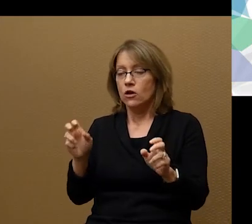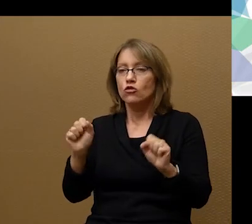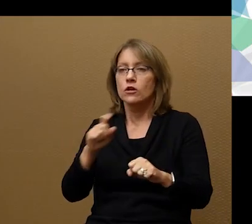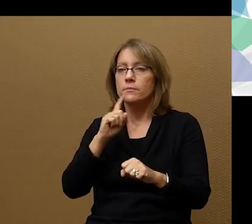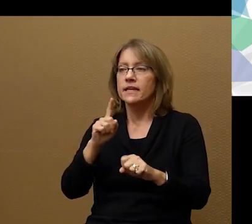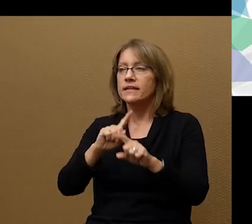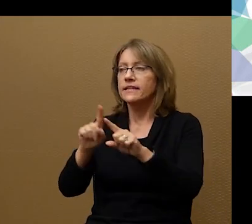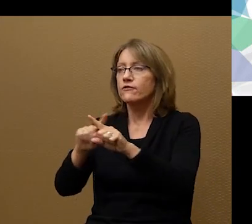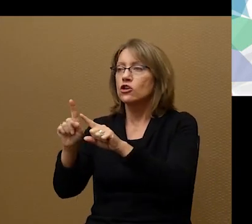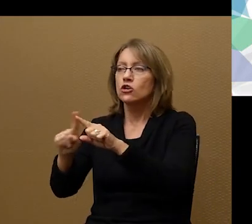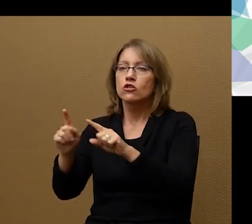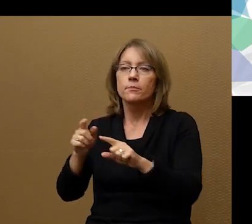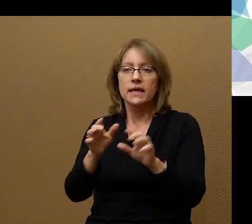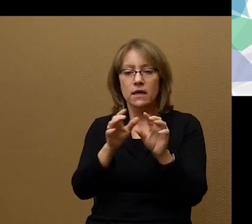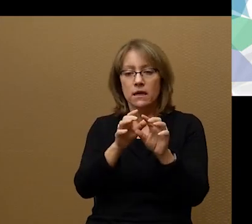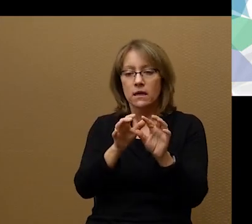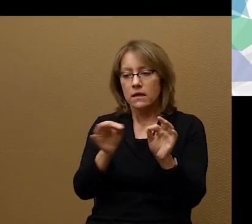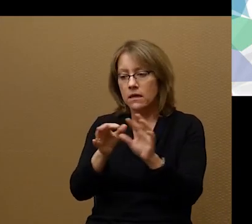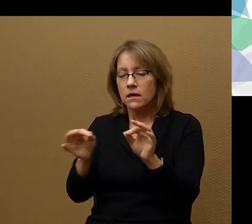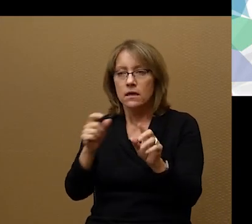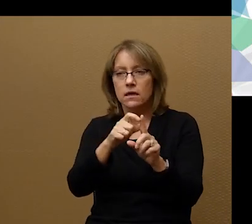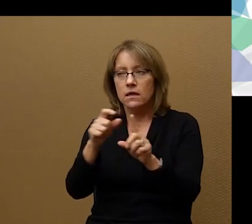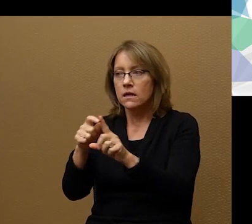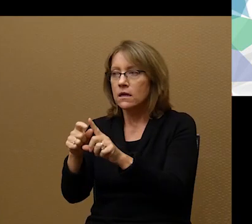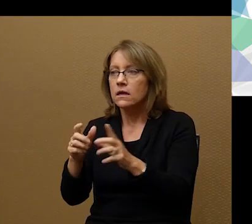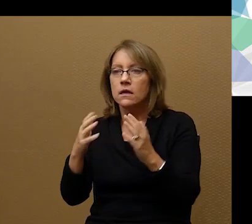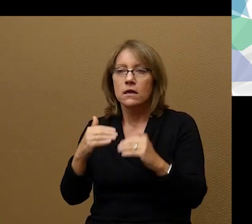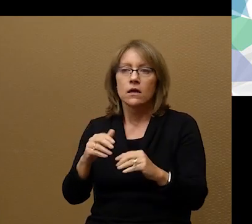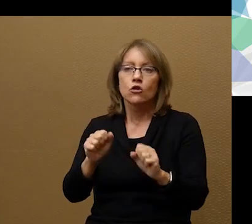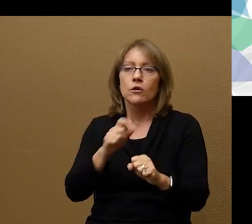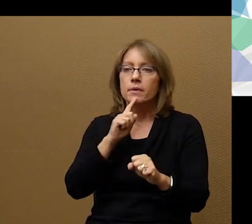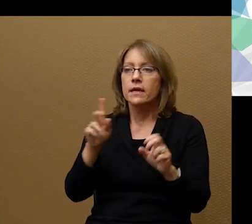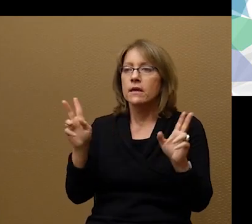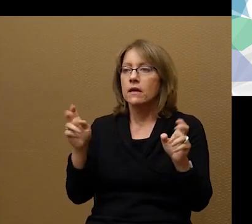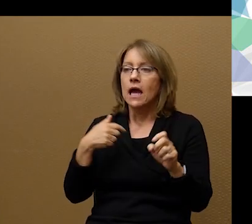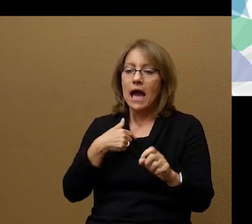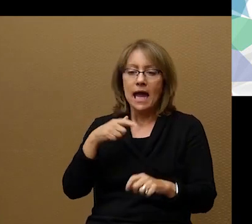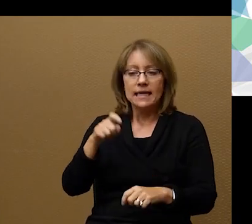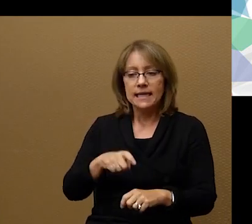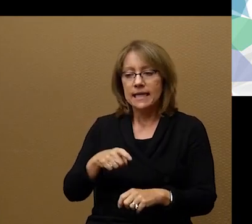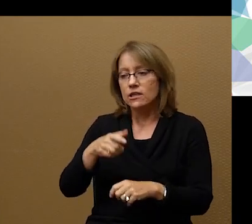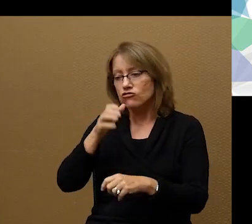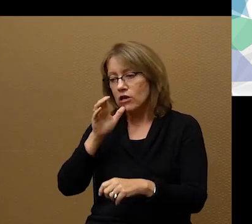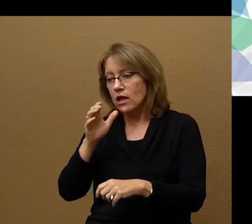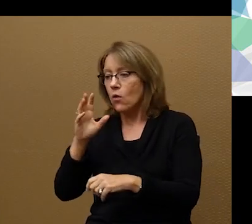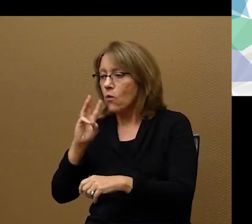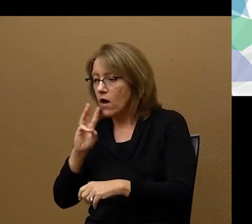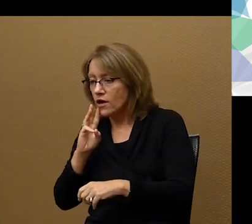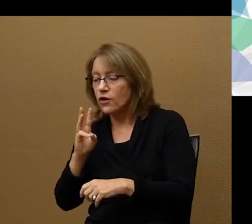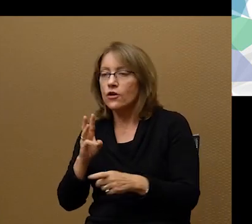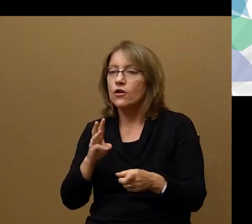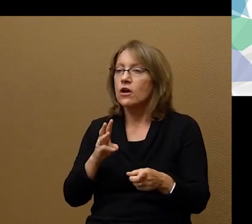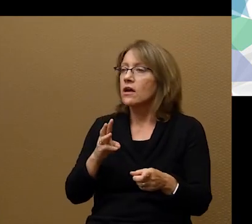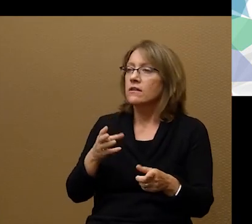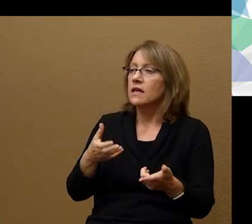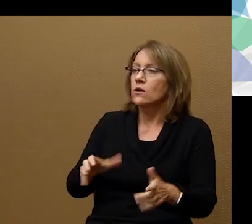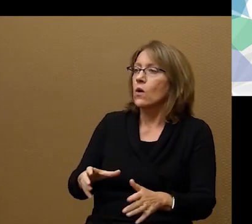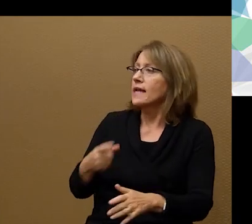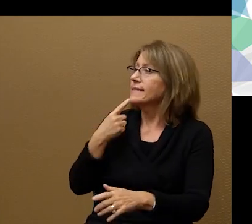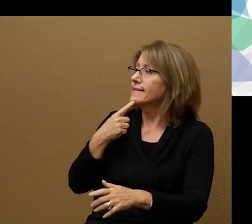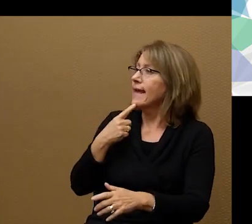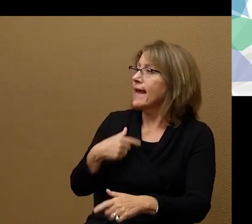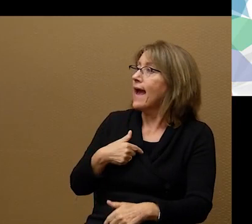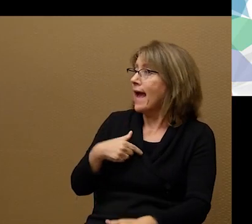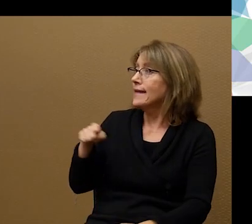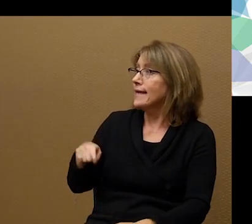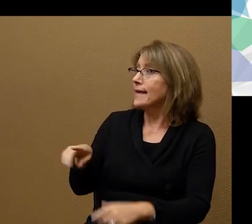all text. It could be I need a drink of water. If the kid doesn't want to say I need a break, whatever works for that child. It could